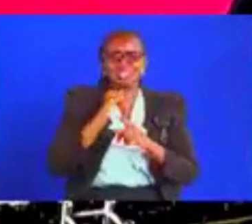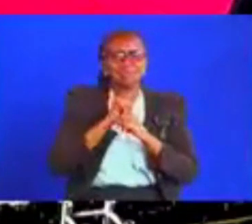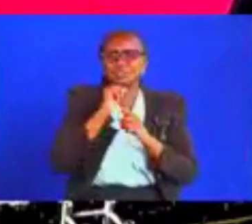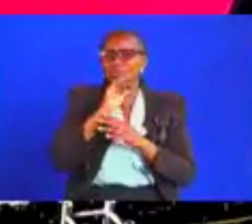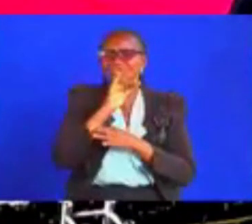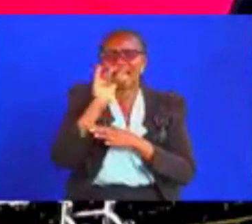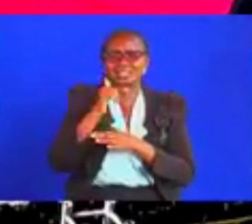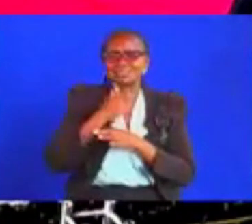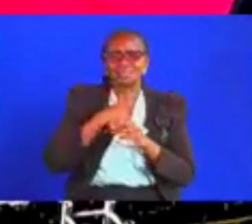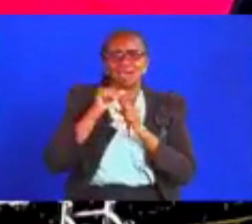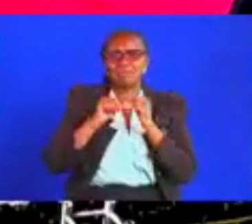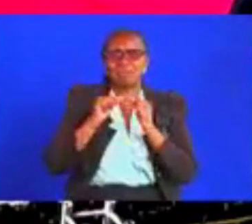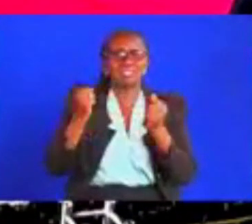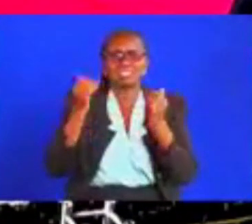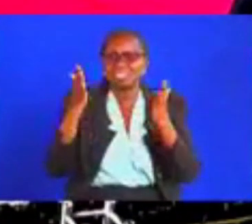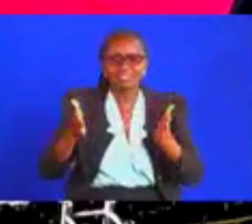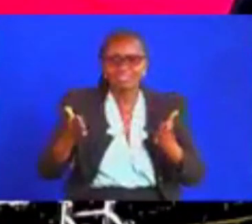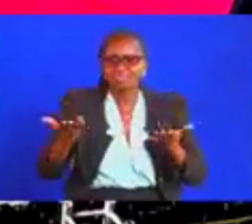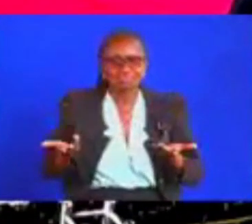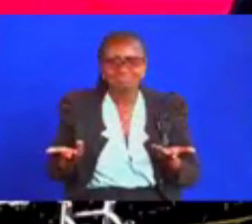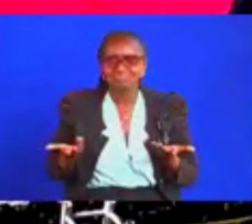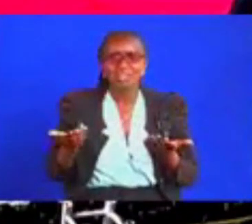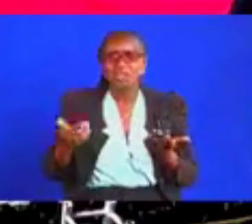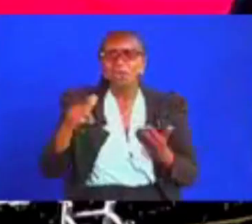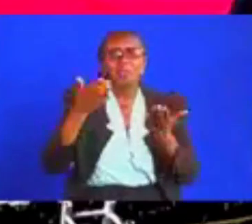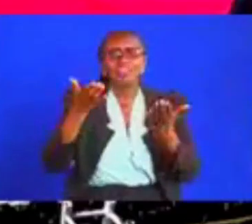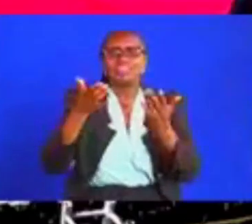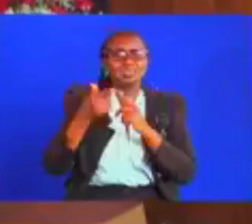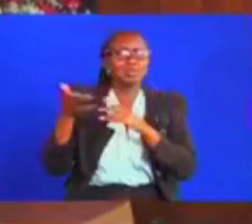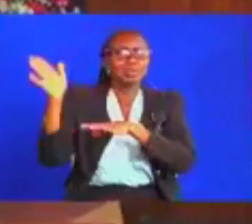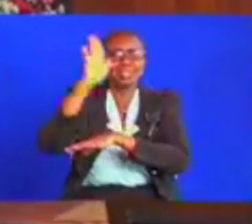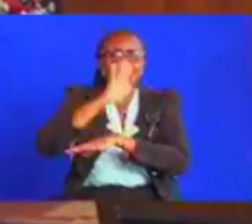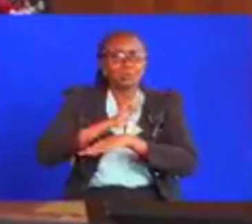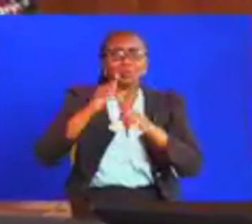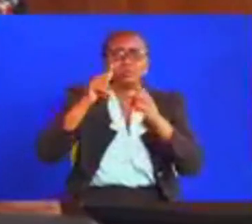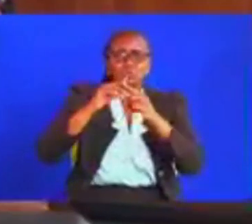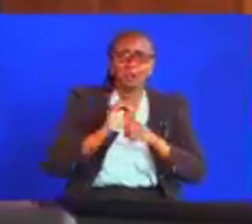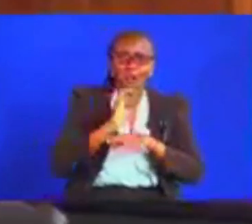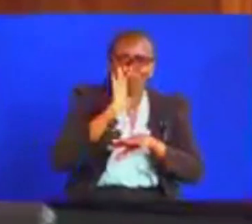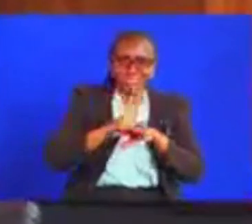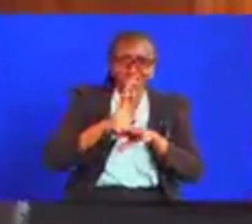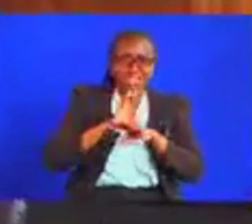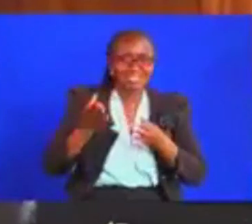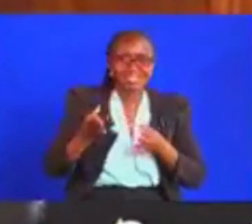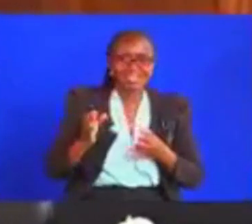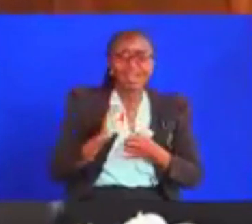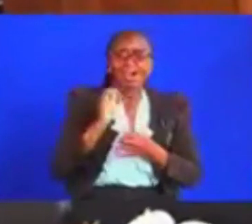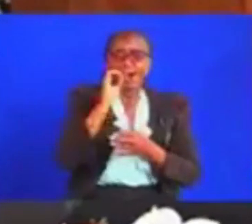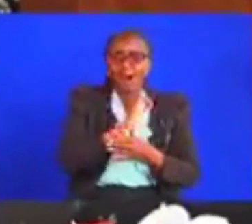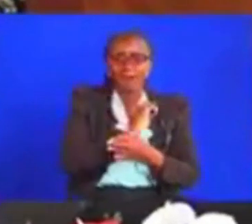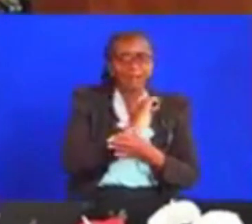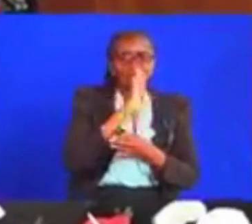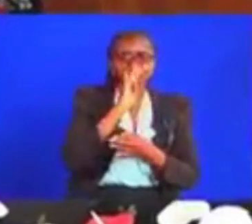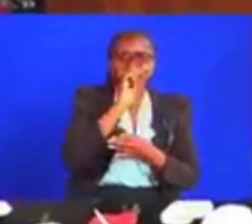ask me about the Savior." We need to restore to our pulpits, our